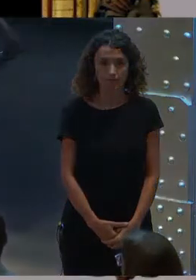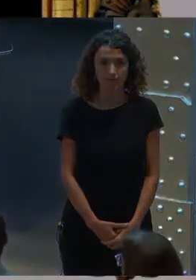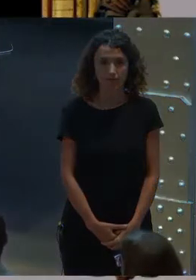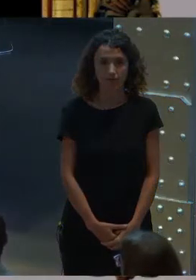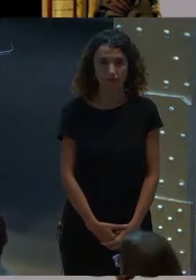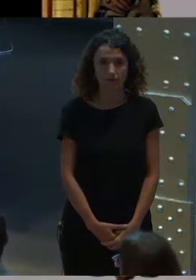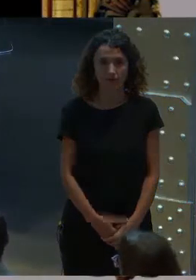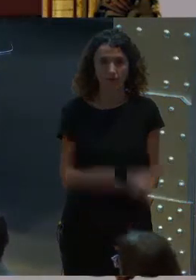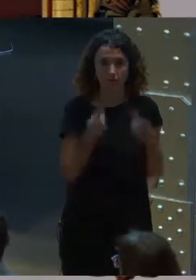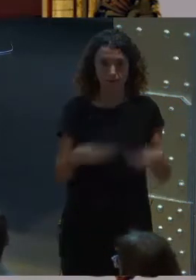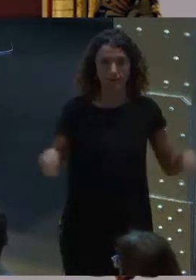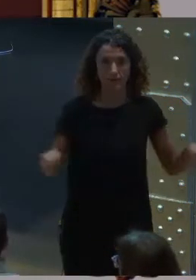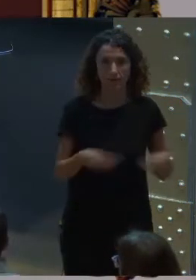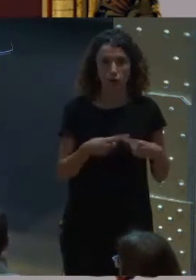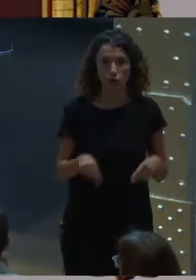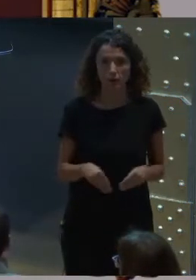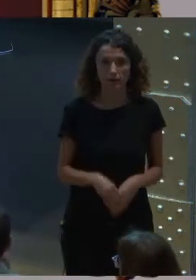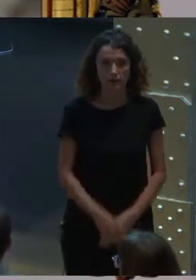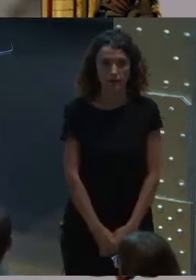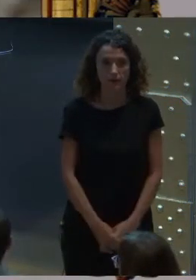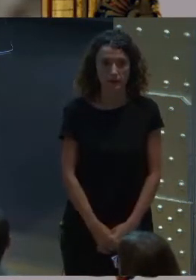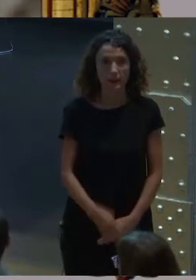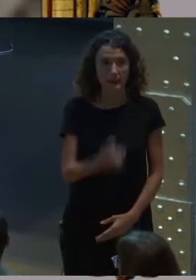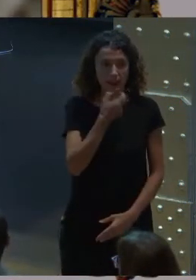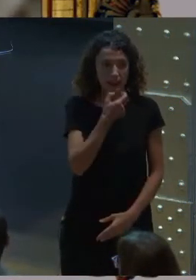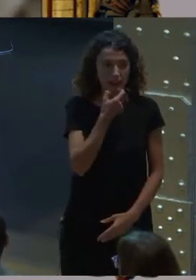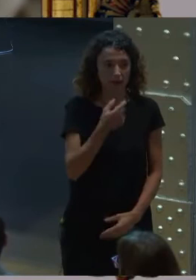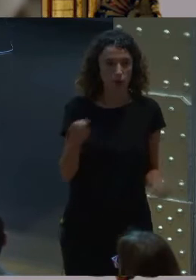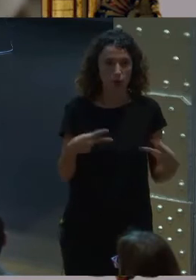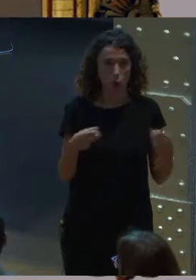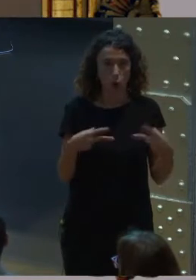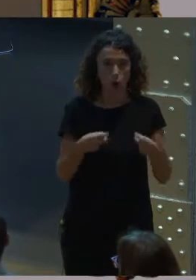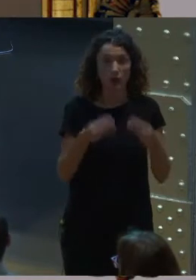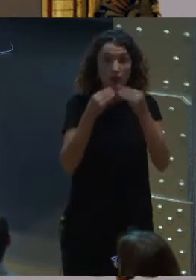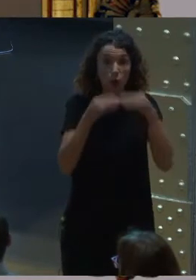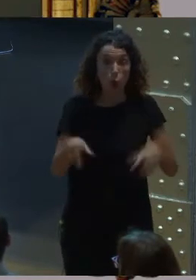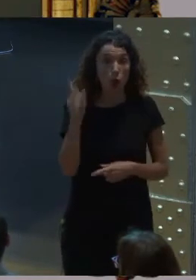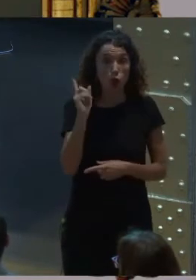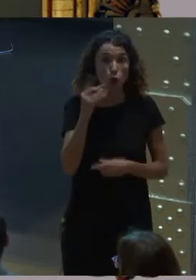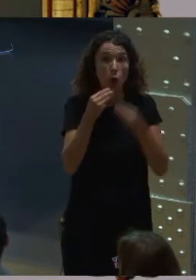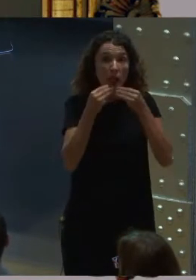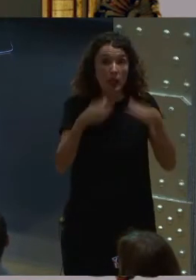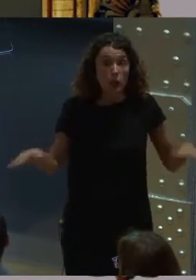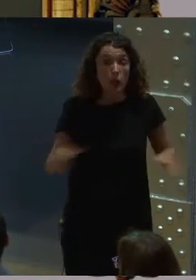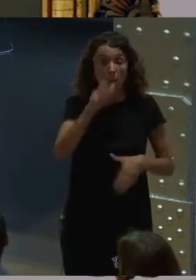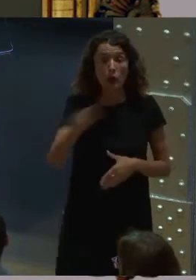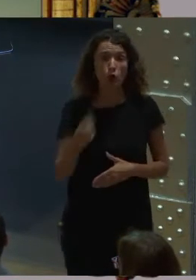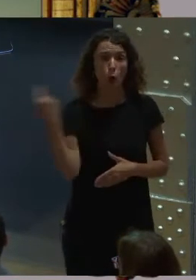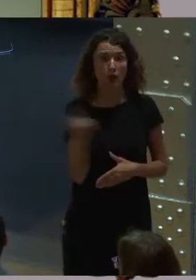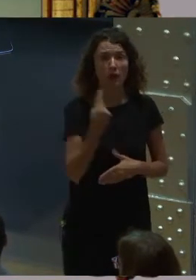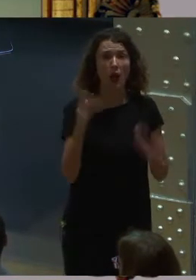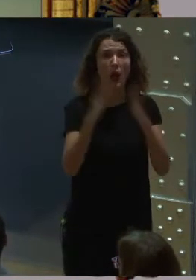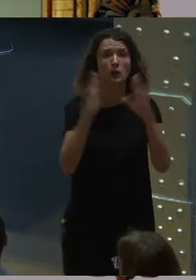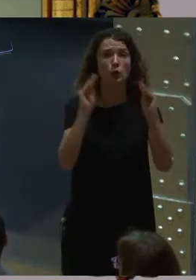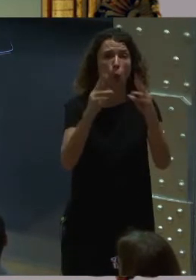History is not simply a subject for a few lonely professors locked up in their libraries.